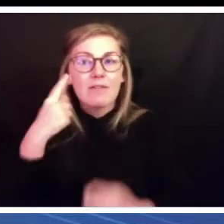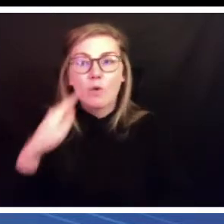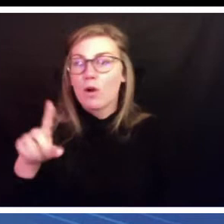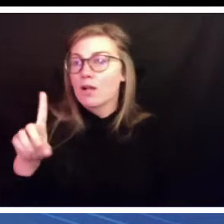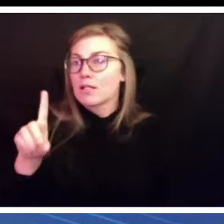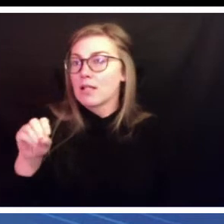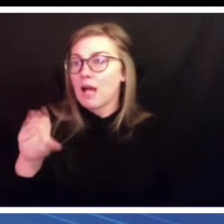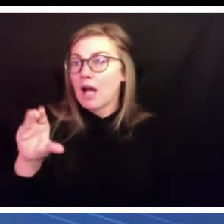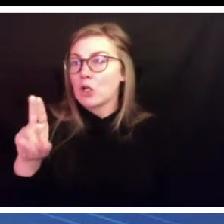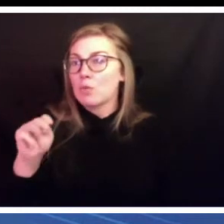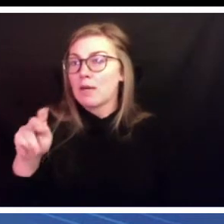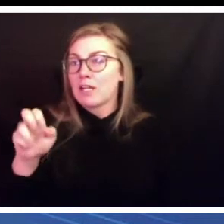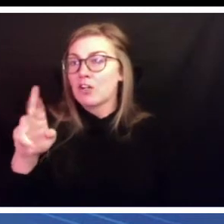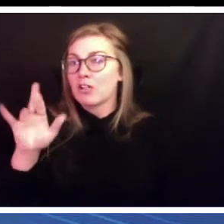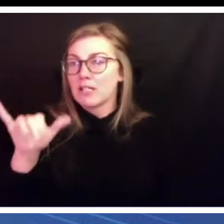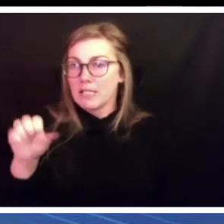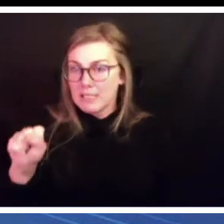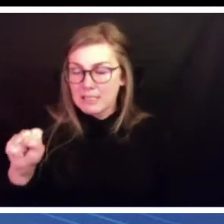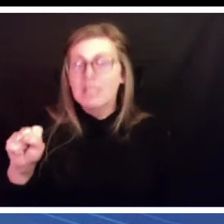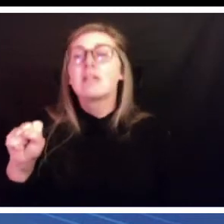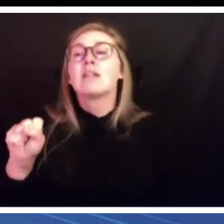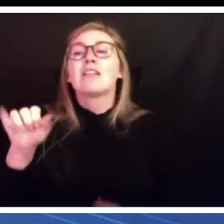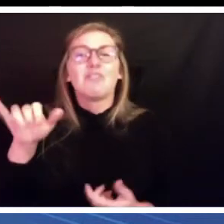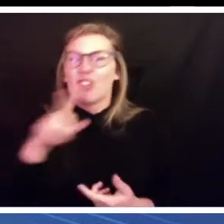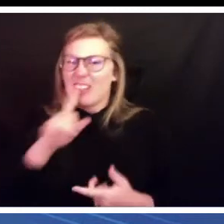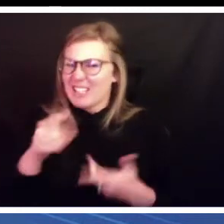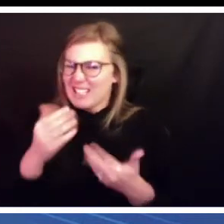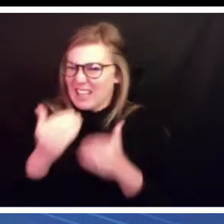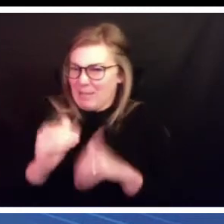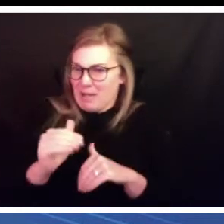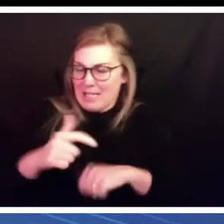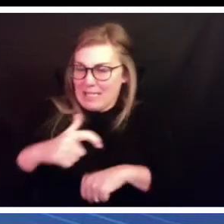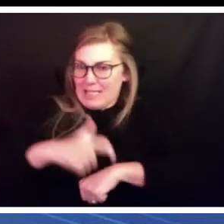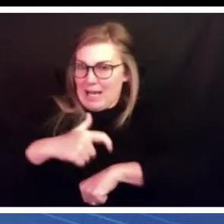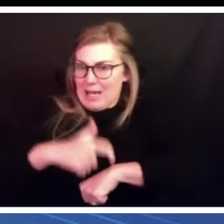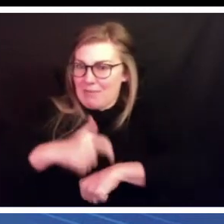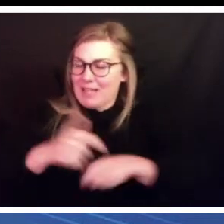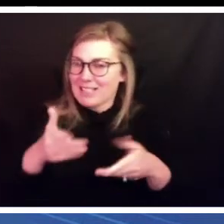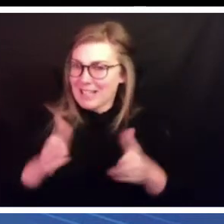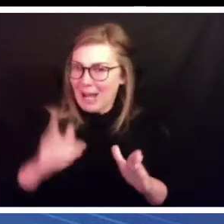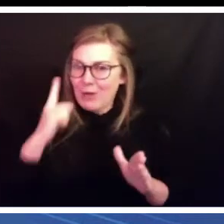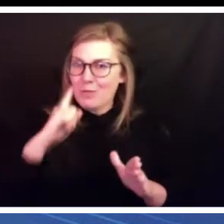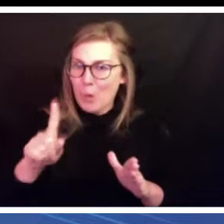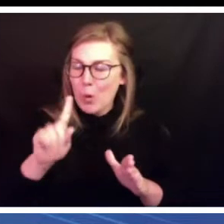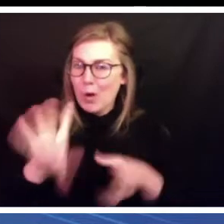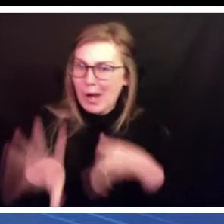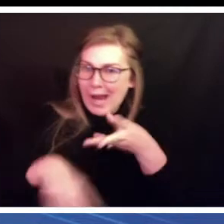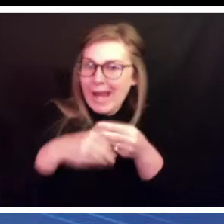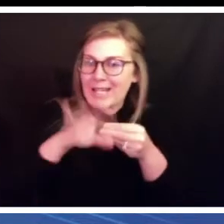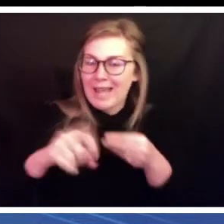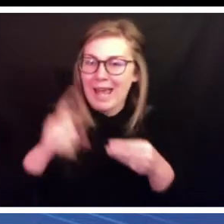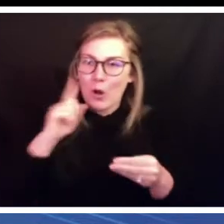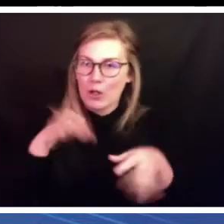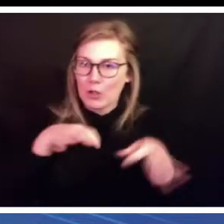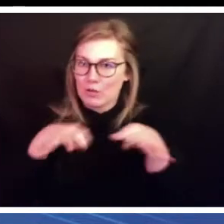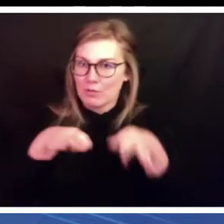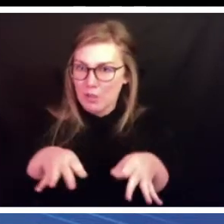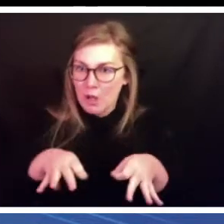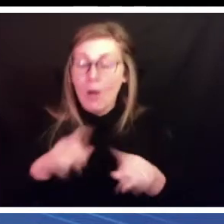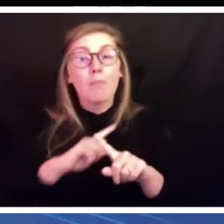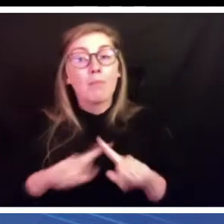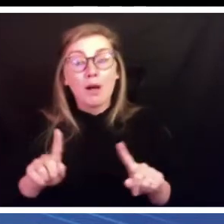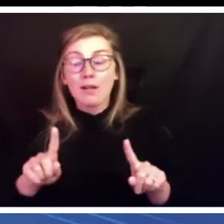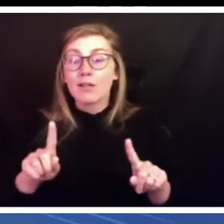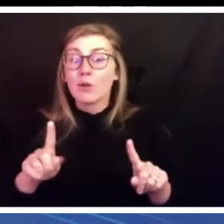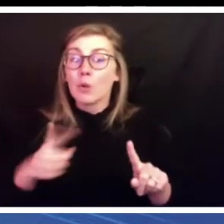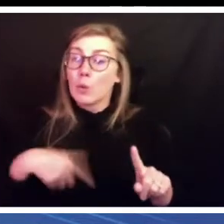There's very little room for it. So we really, we just have to look at this in the best way we can. We do the best we can.